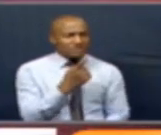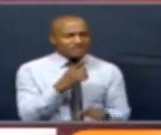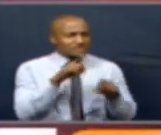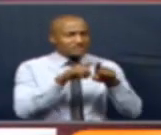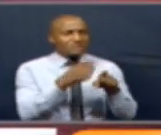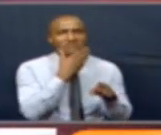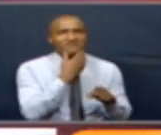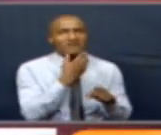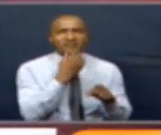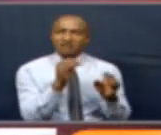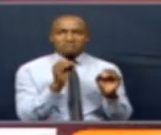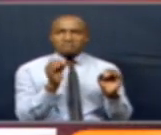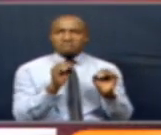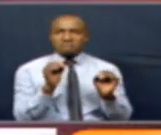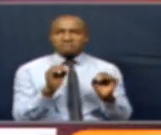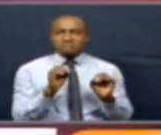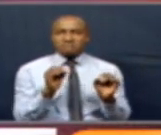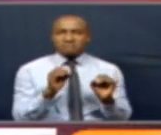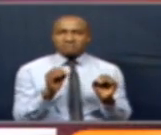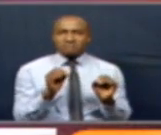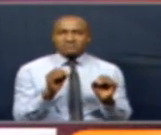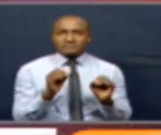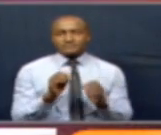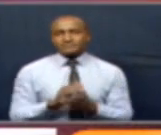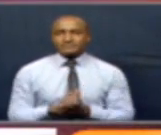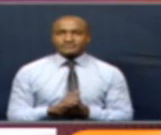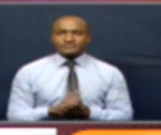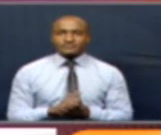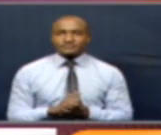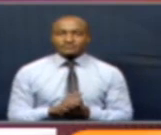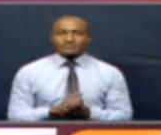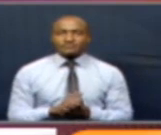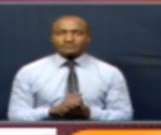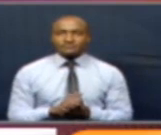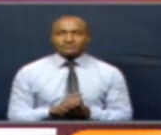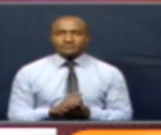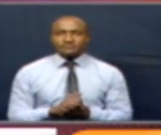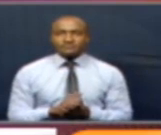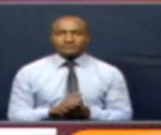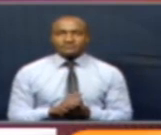hasa kwenye azma yake ya kuliongoza taifa. Makori Ongechi, Nipashe Wikendi.